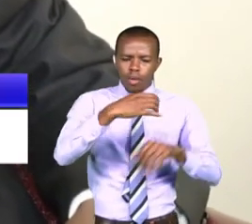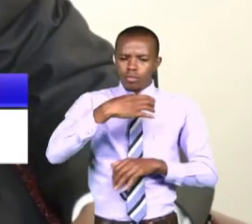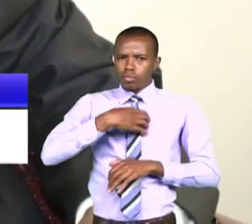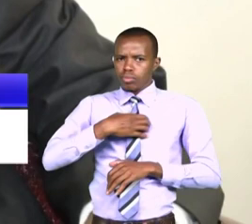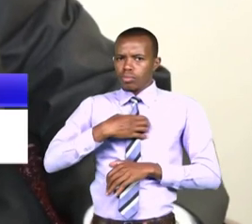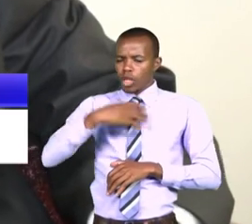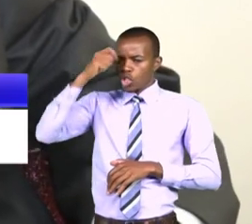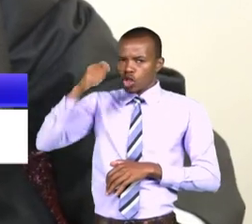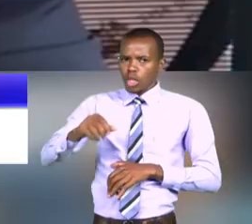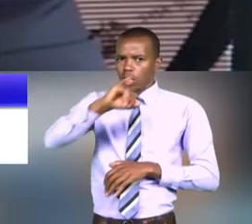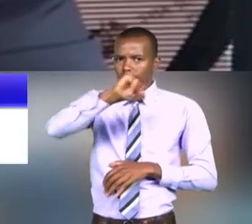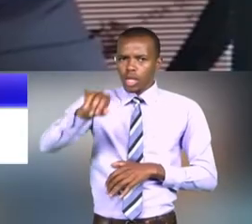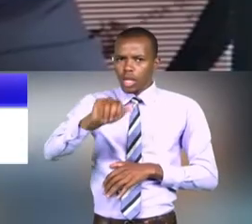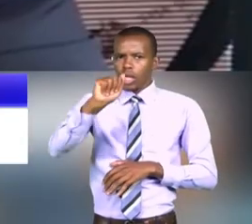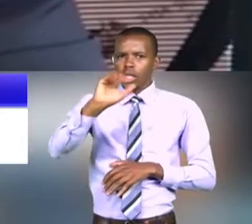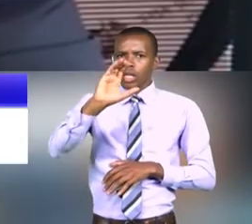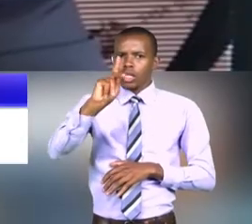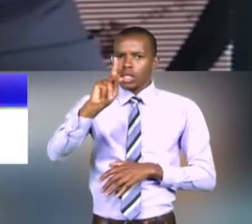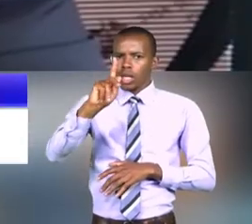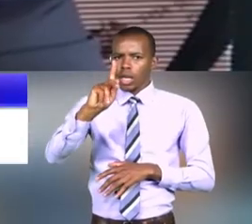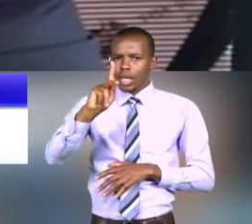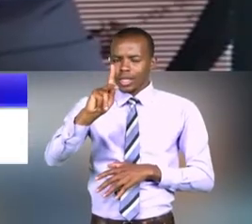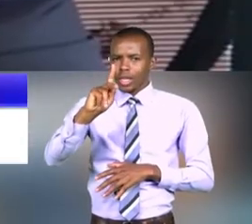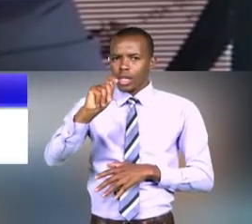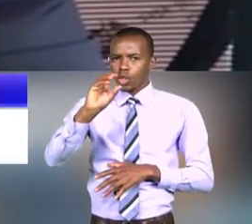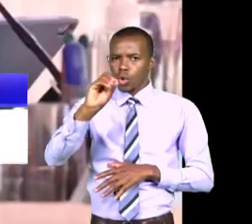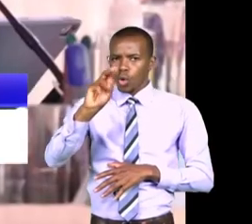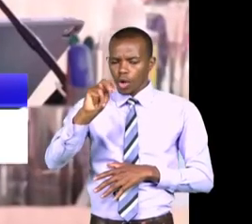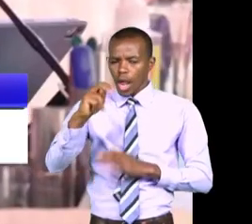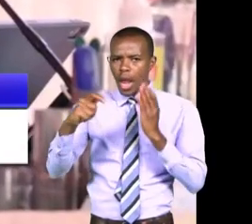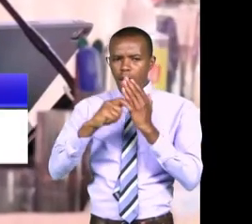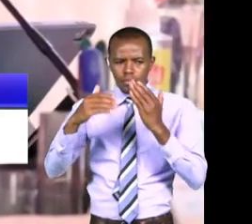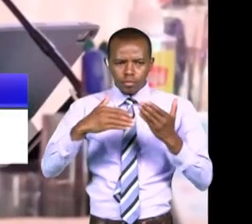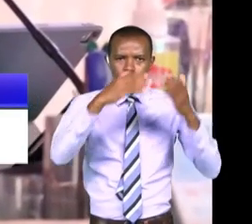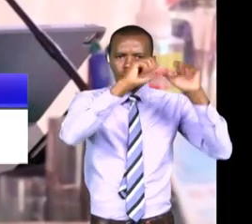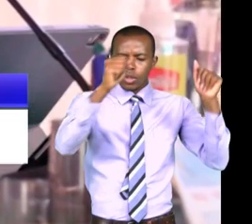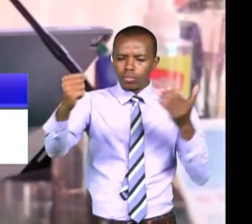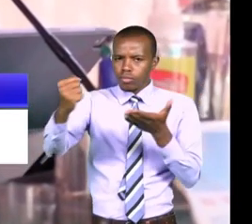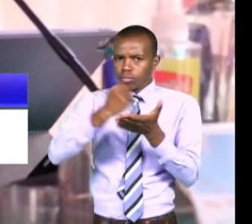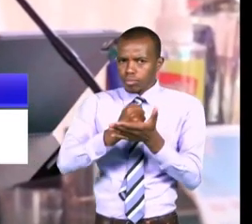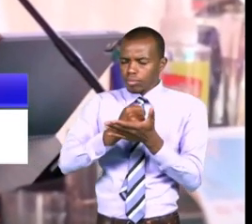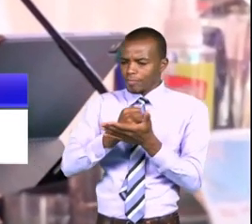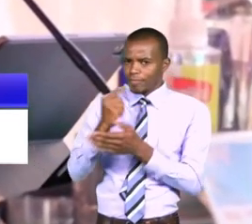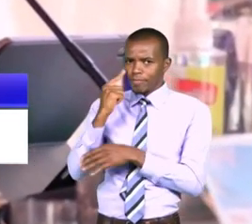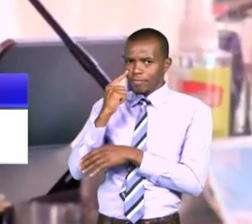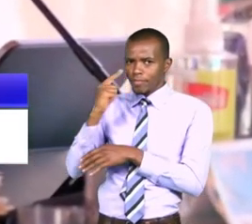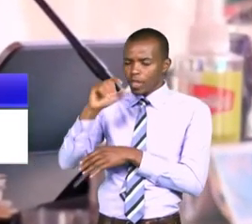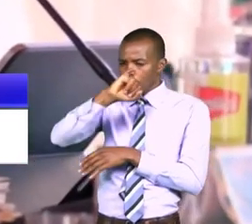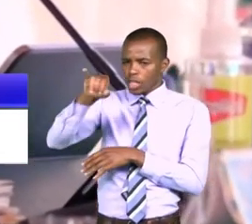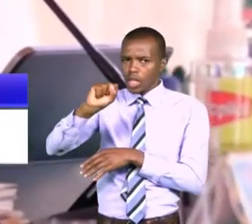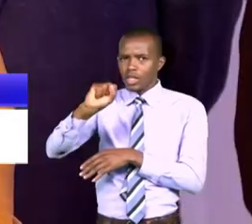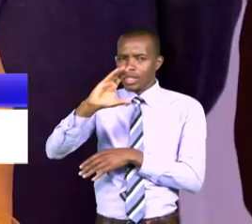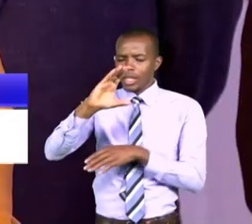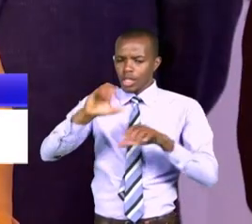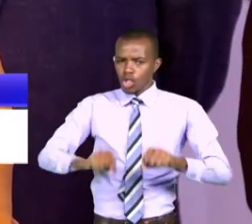Boma Ojwang, and the name has been submitted to the President for appointment. Professor Olive Mugenda, JSC Chair, has